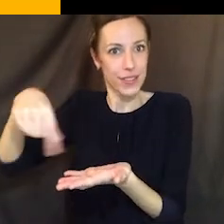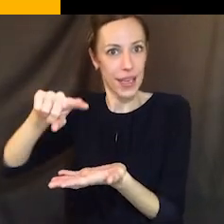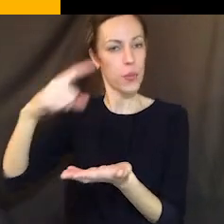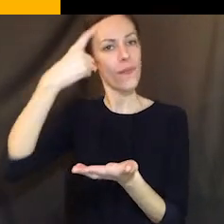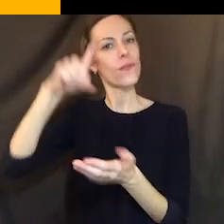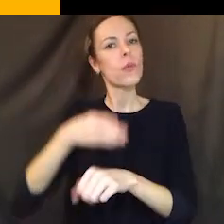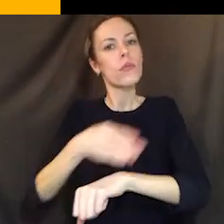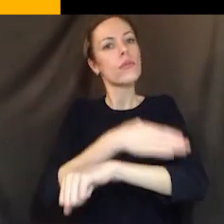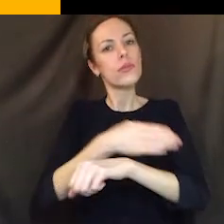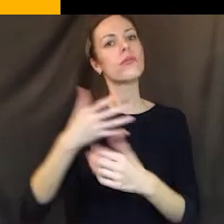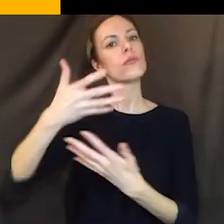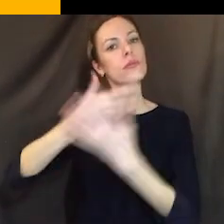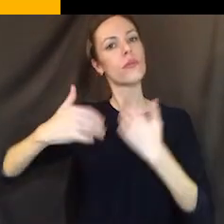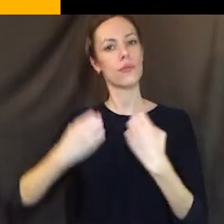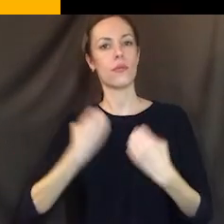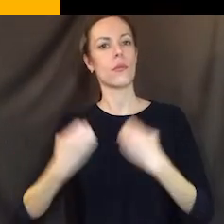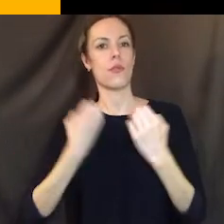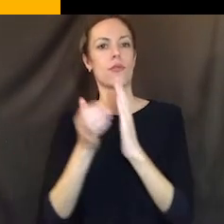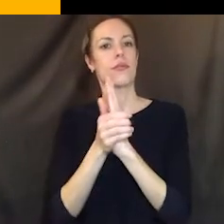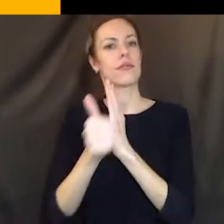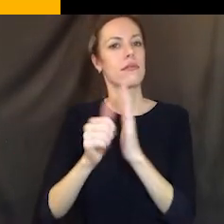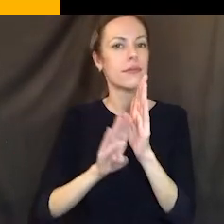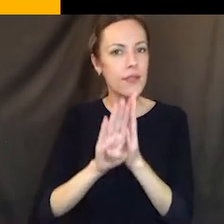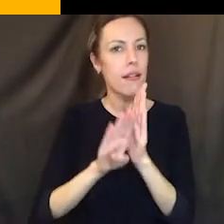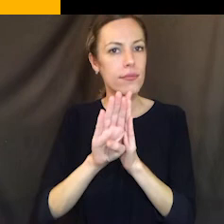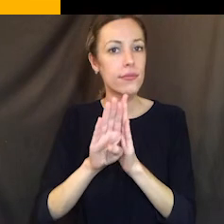skills development are reaching more than 50,000 children.